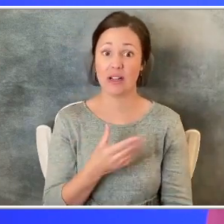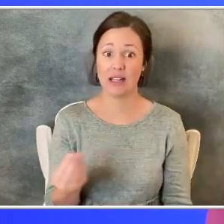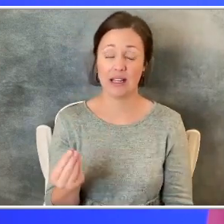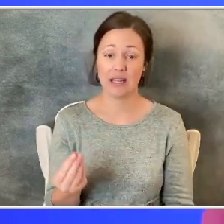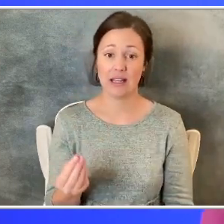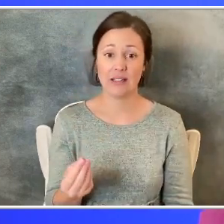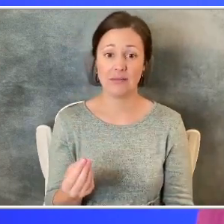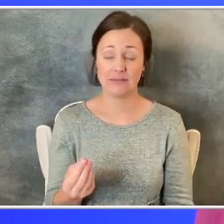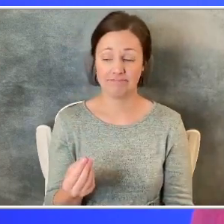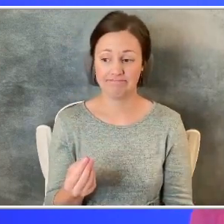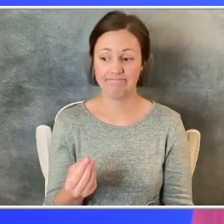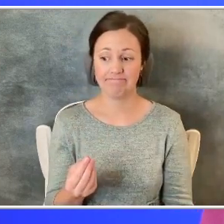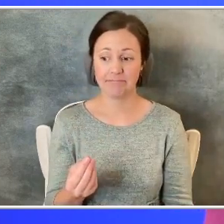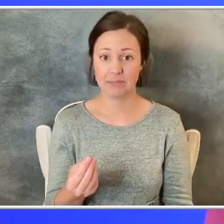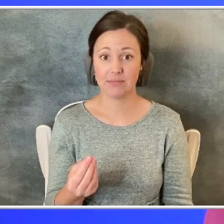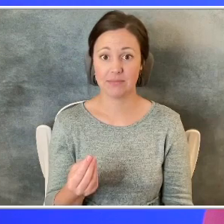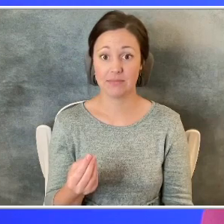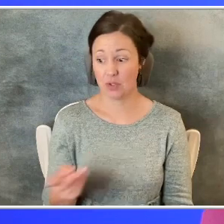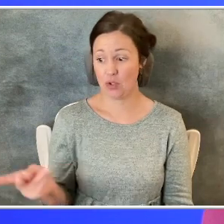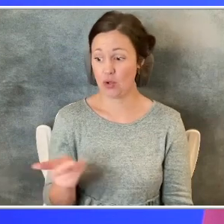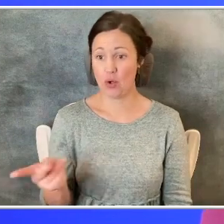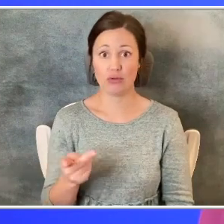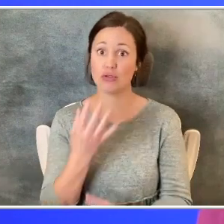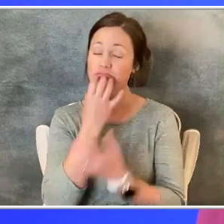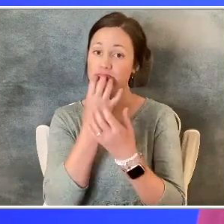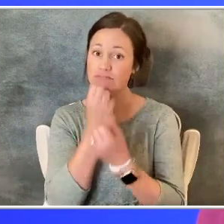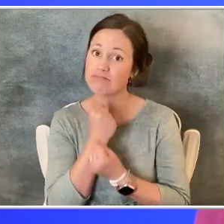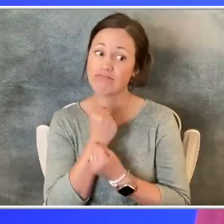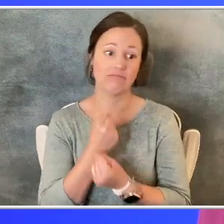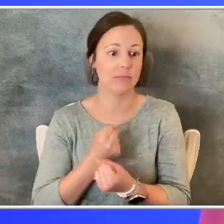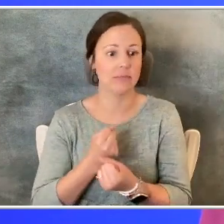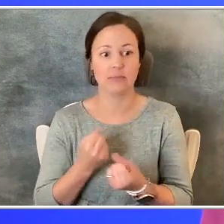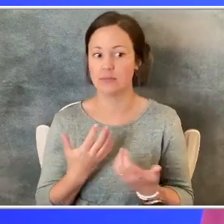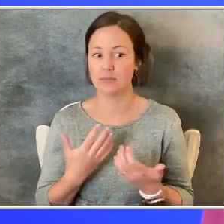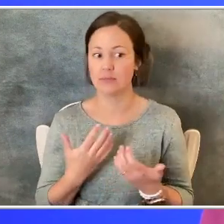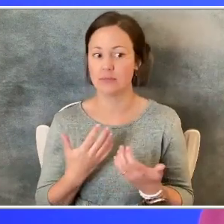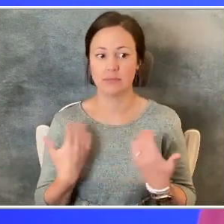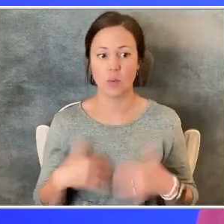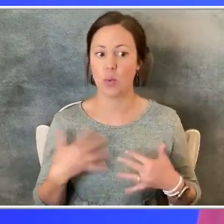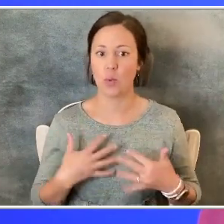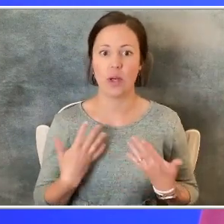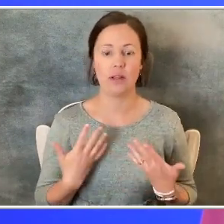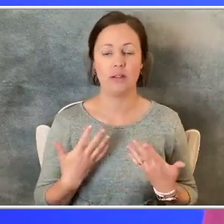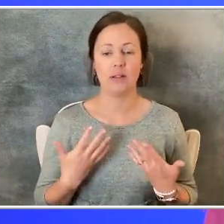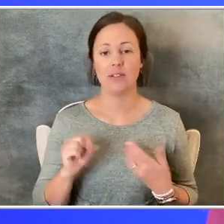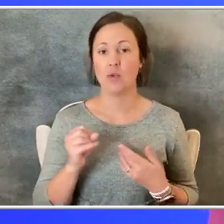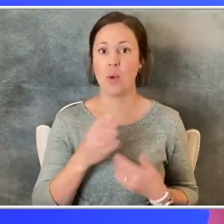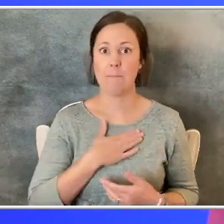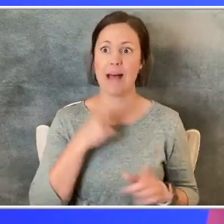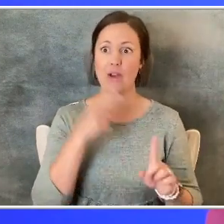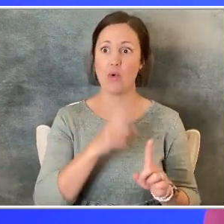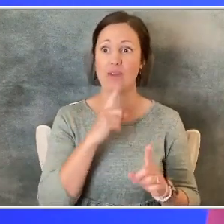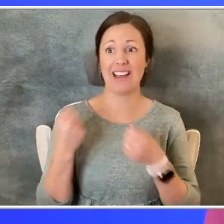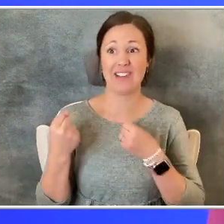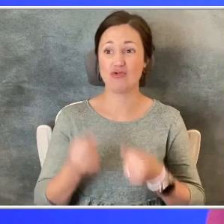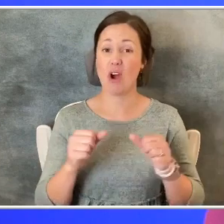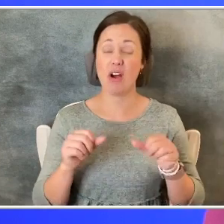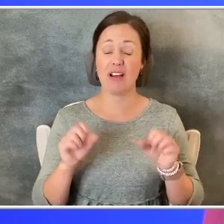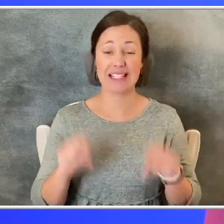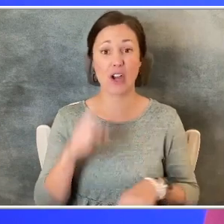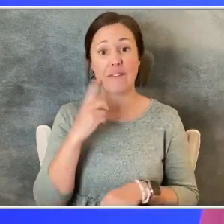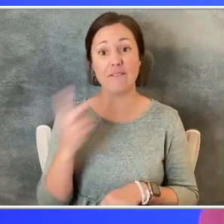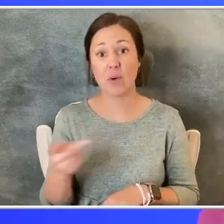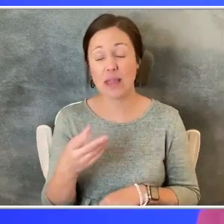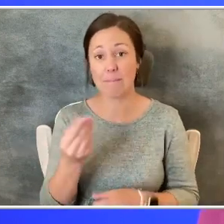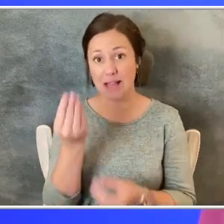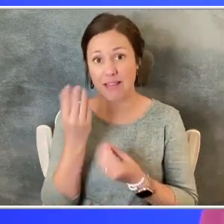they're my entire world. So my biggest goal was just to be as strong as I could for them and let them know that I was okay.